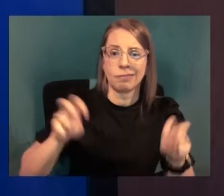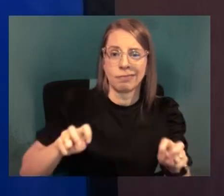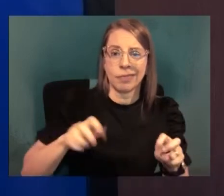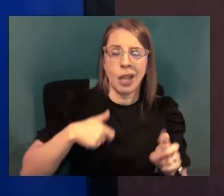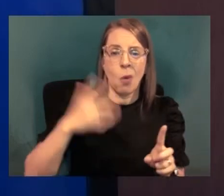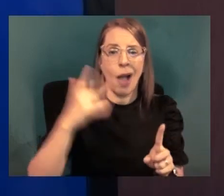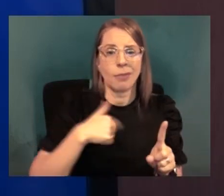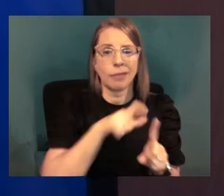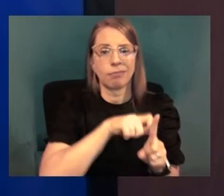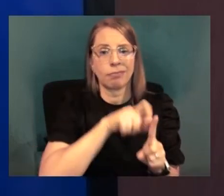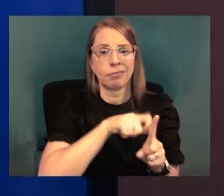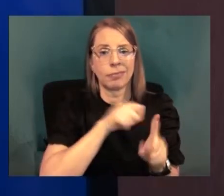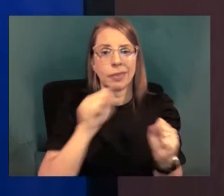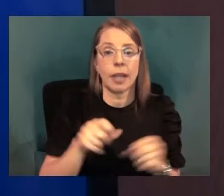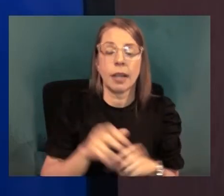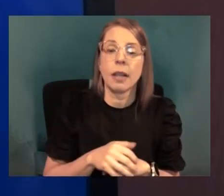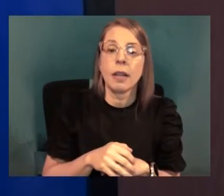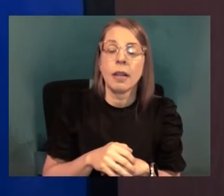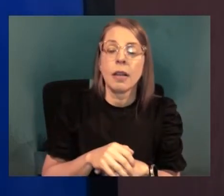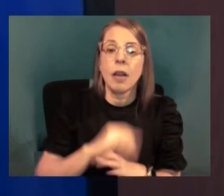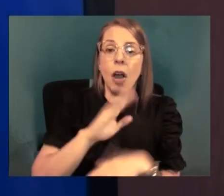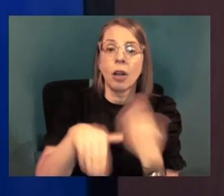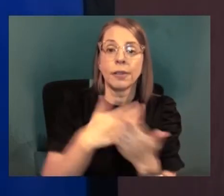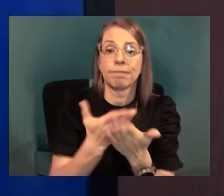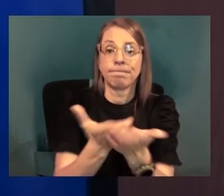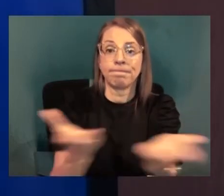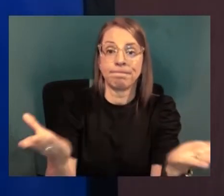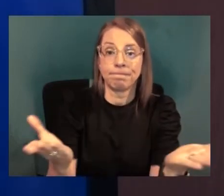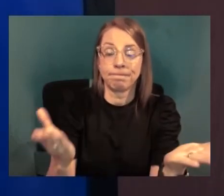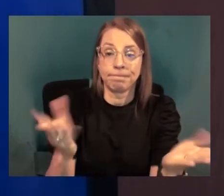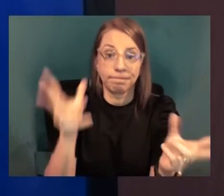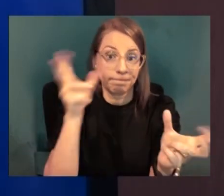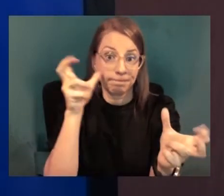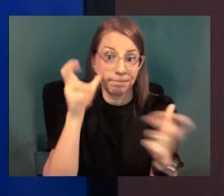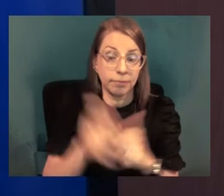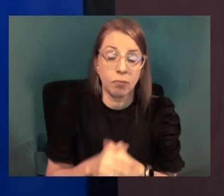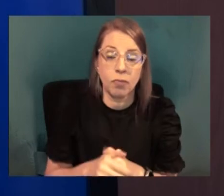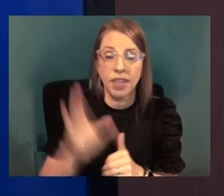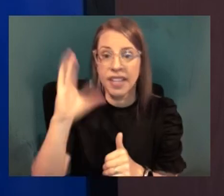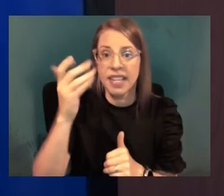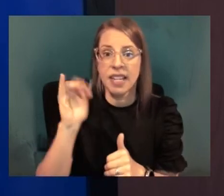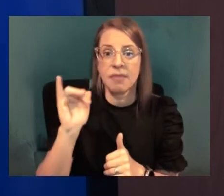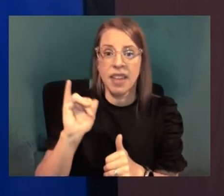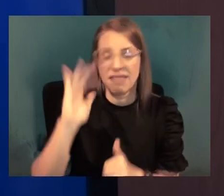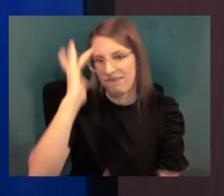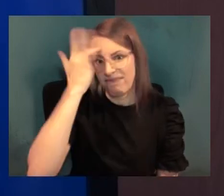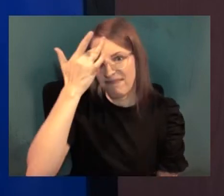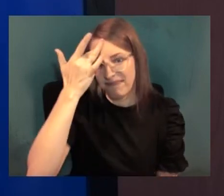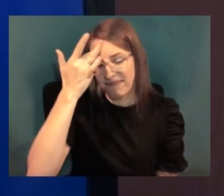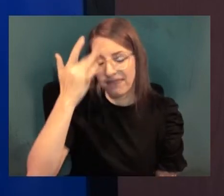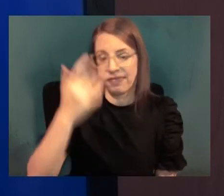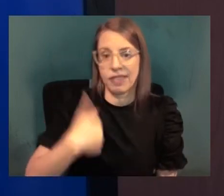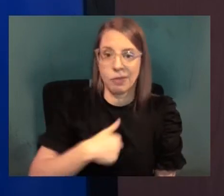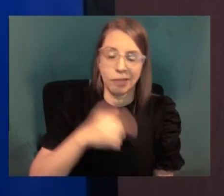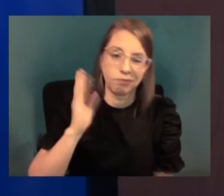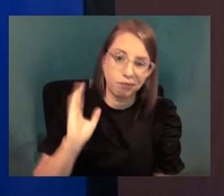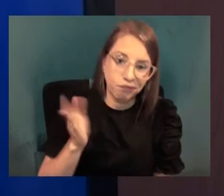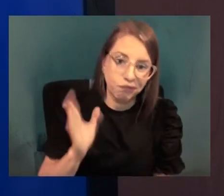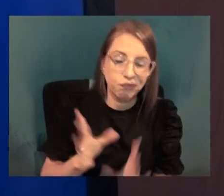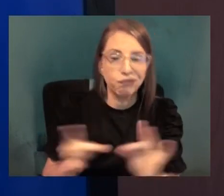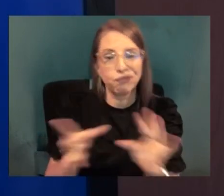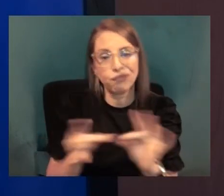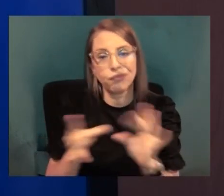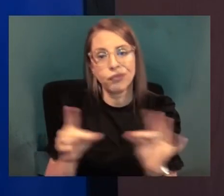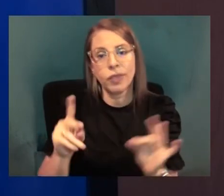to all of our listeners out there, I know it feels like you get tired of hearing from us, and now we're talking about the Delta variant and things could still